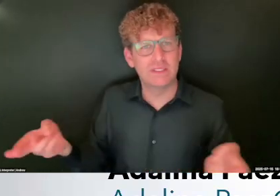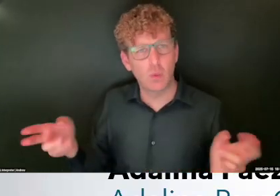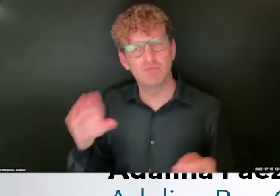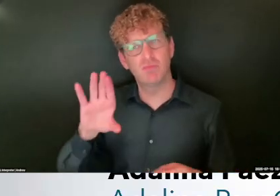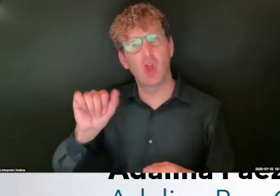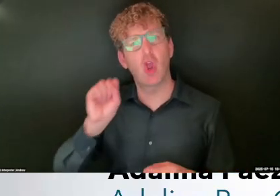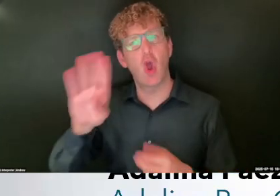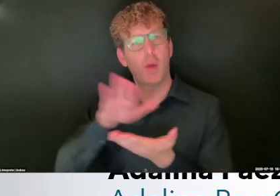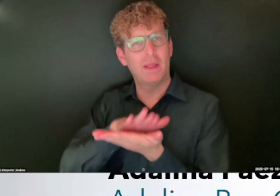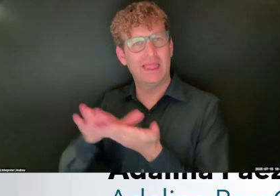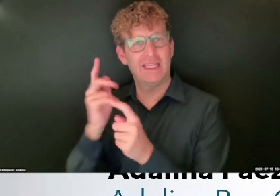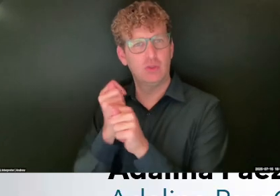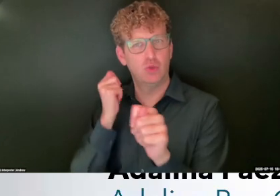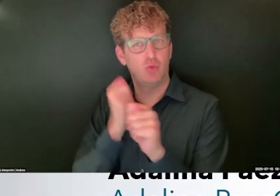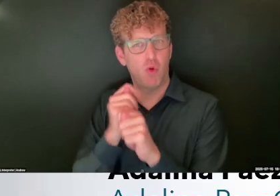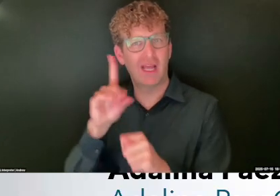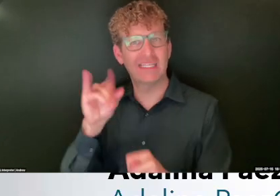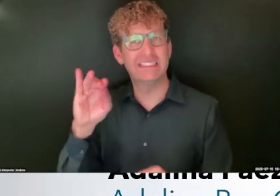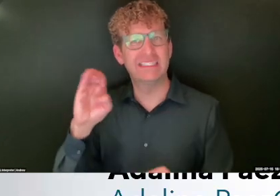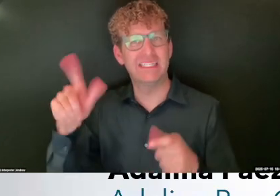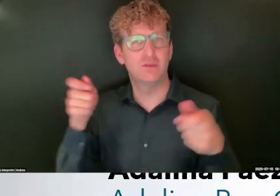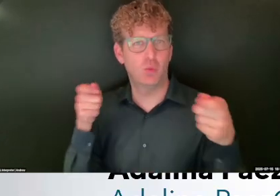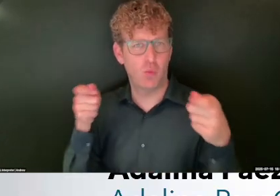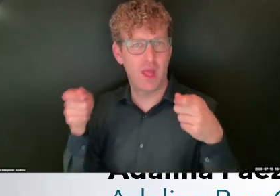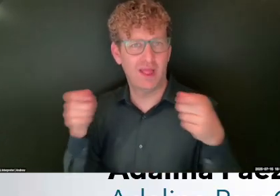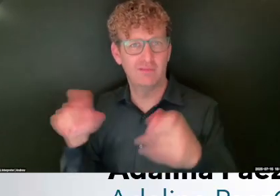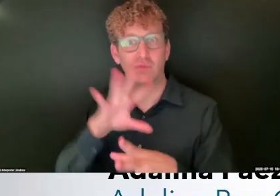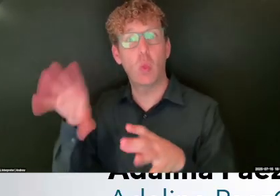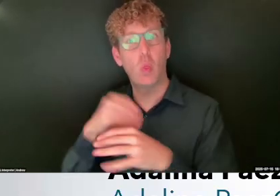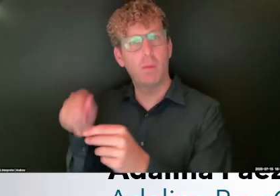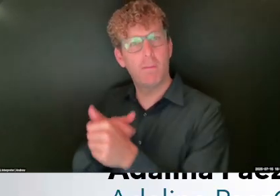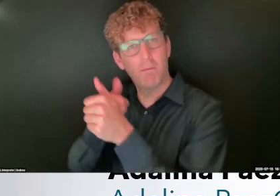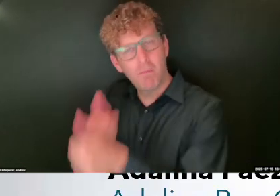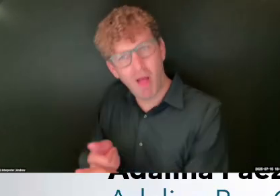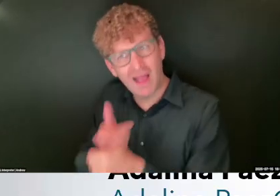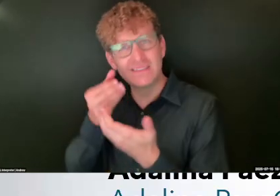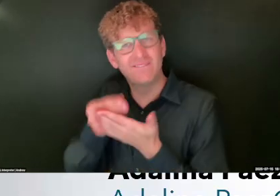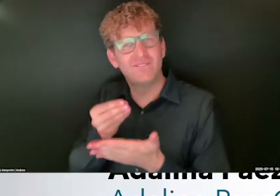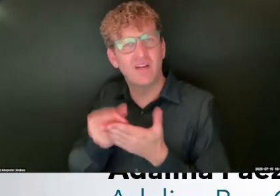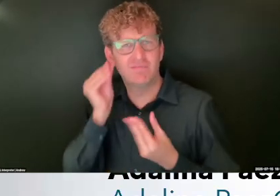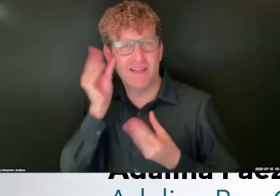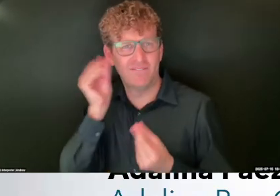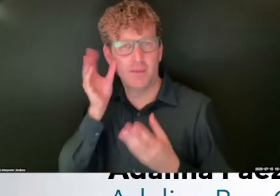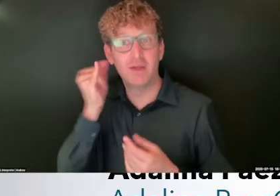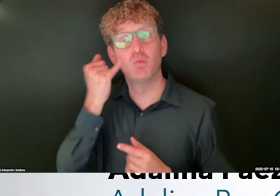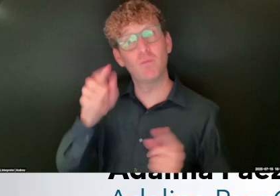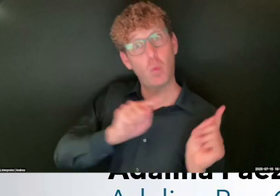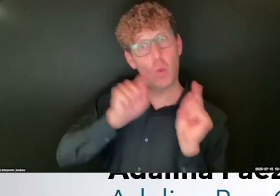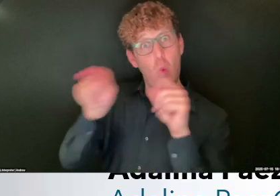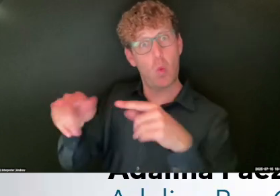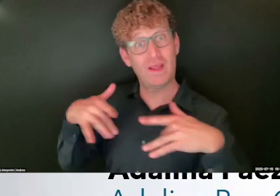and funding information. So if you attend these events, you can expect to listen to presentations, participate in one-on-one